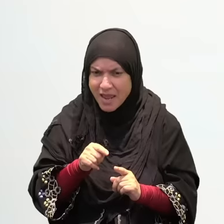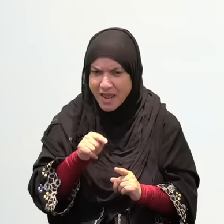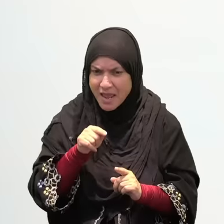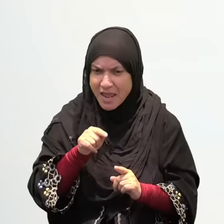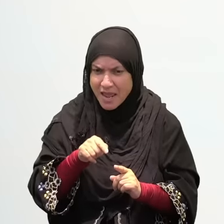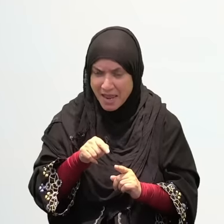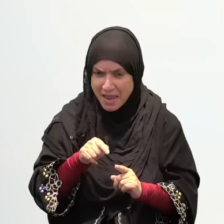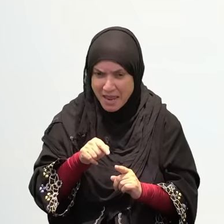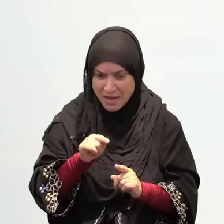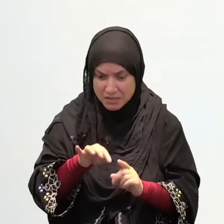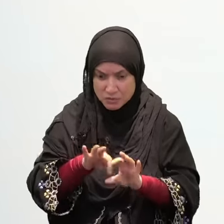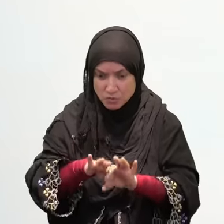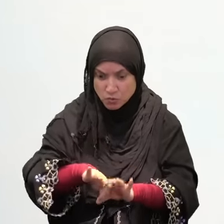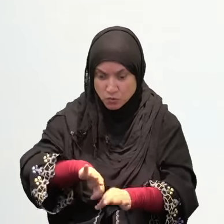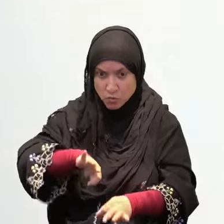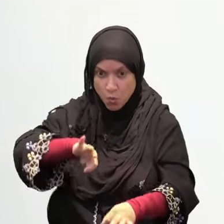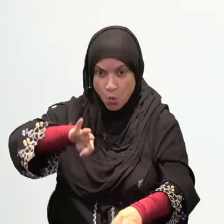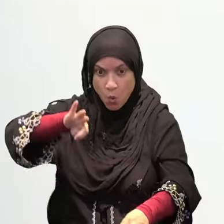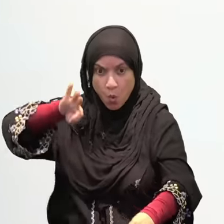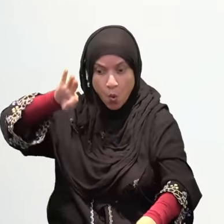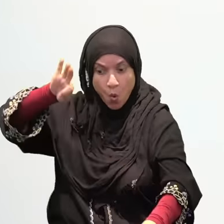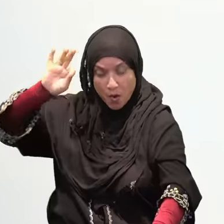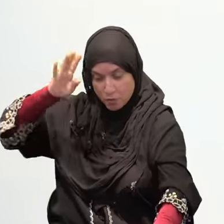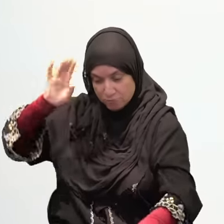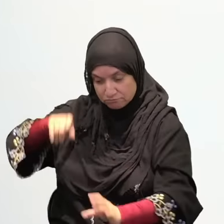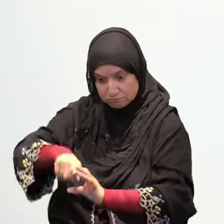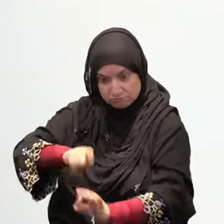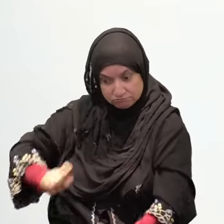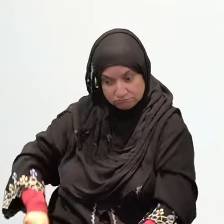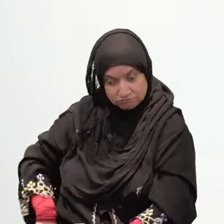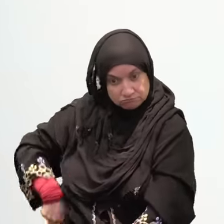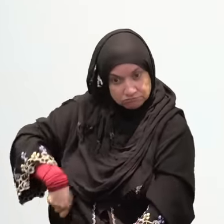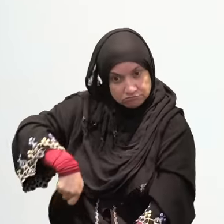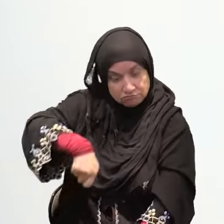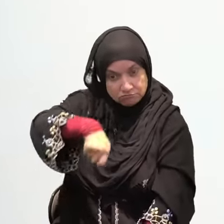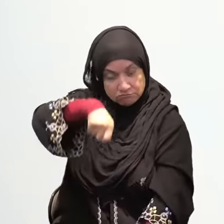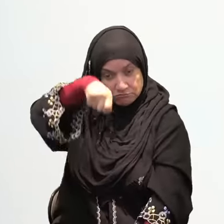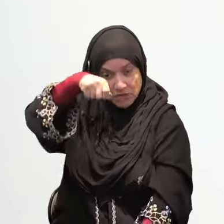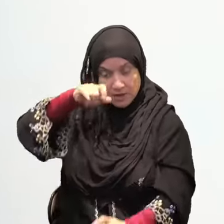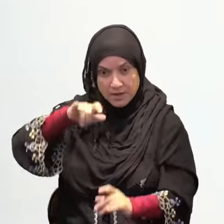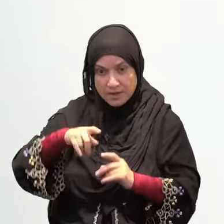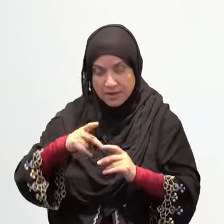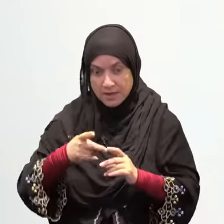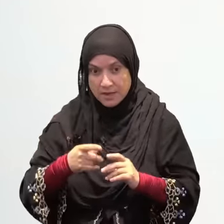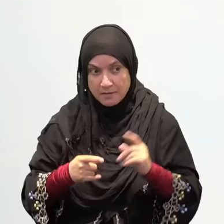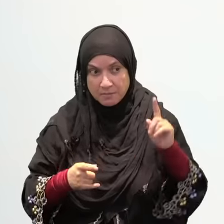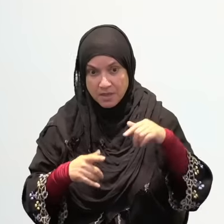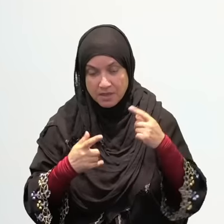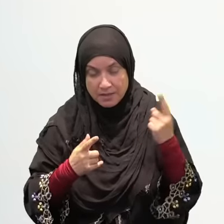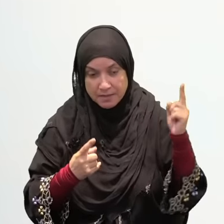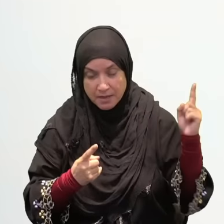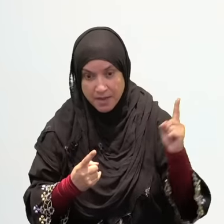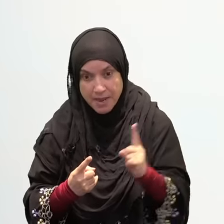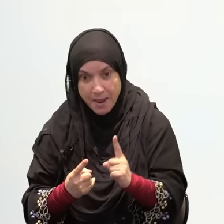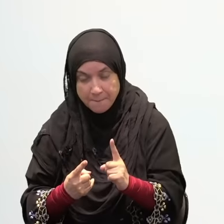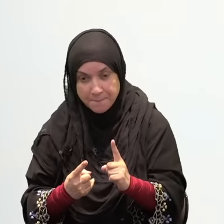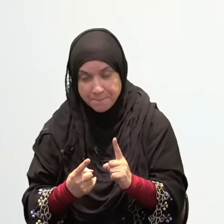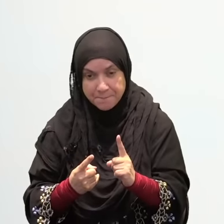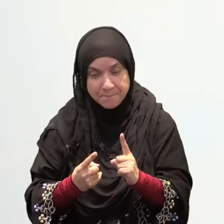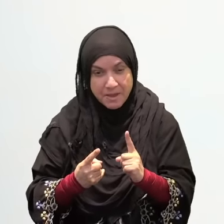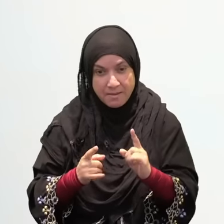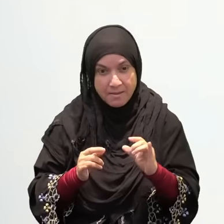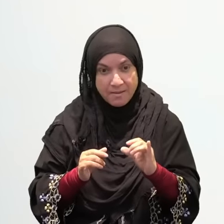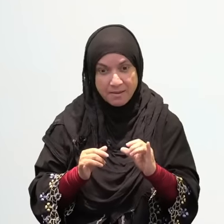al-Wada'. And they were at the Miqat. They were about to go forth. And so he was only 3 years old when his father passed